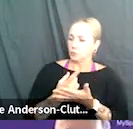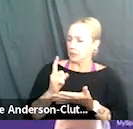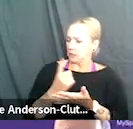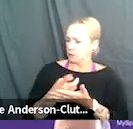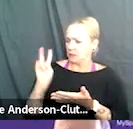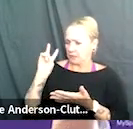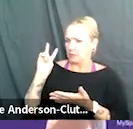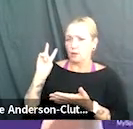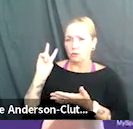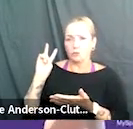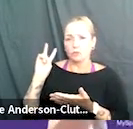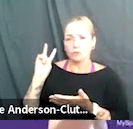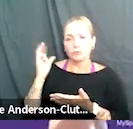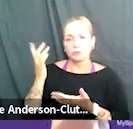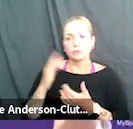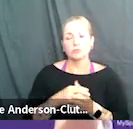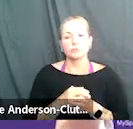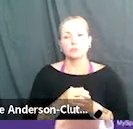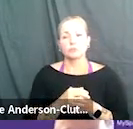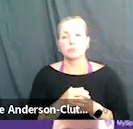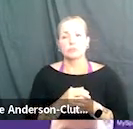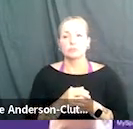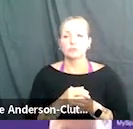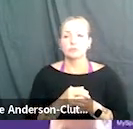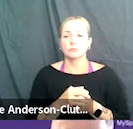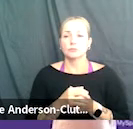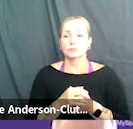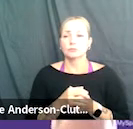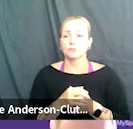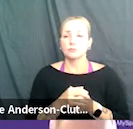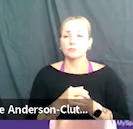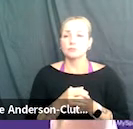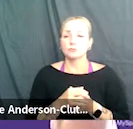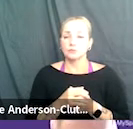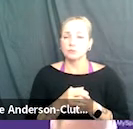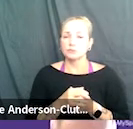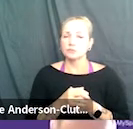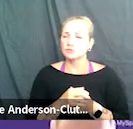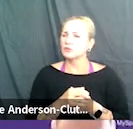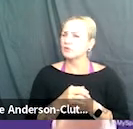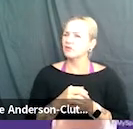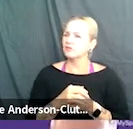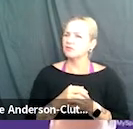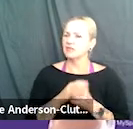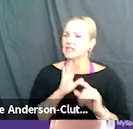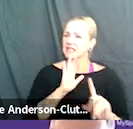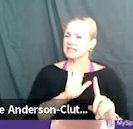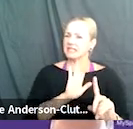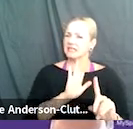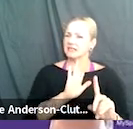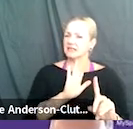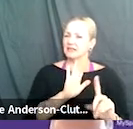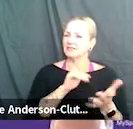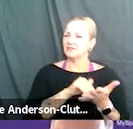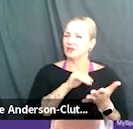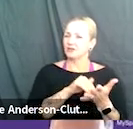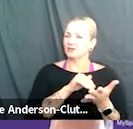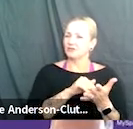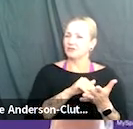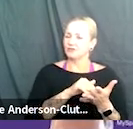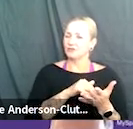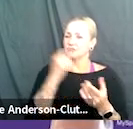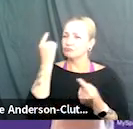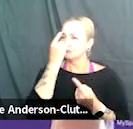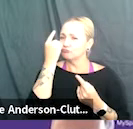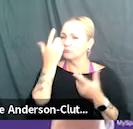and ask again if people have any thoughts about that his pediatrician wondering about catatonia, if people have thoughts about that, or if people would